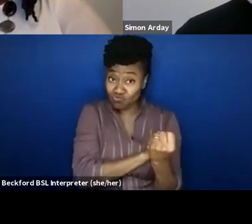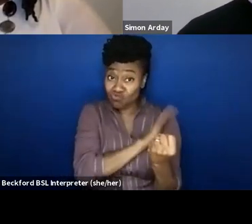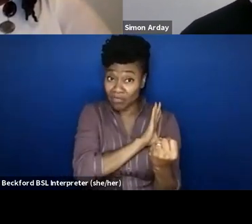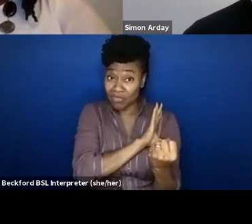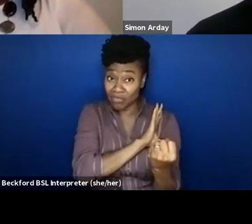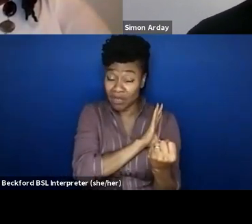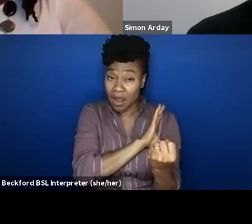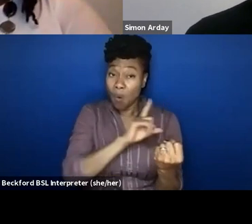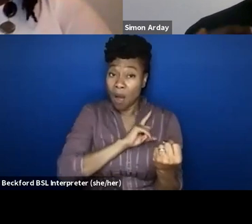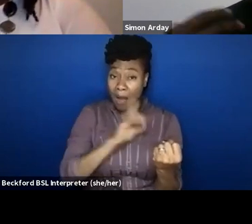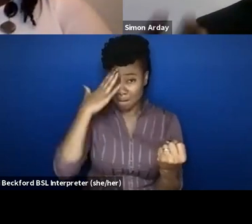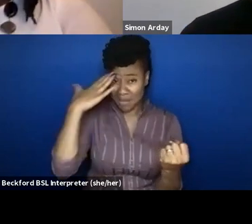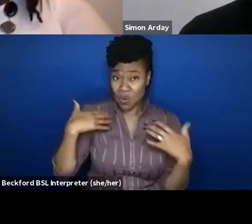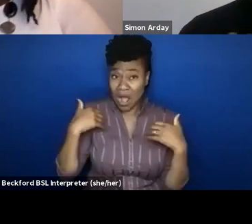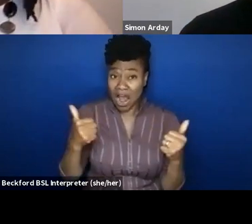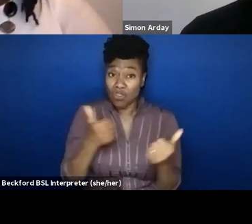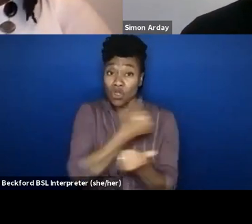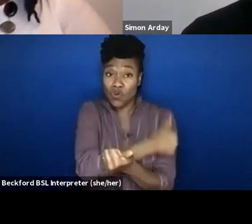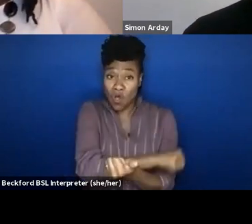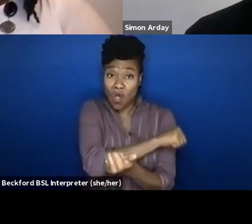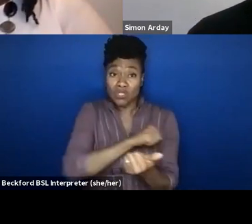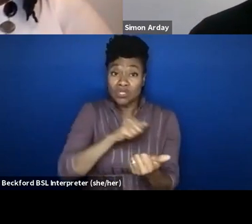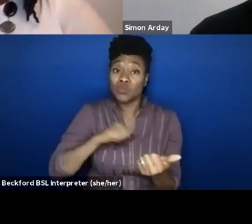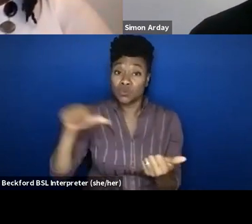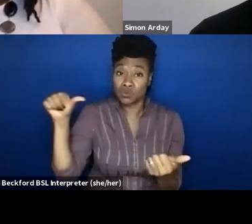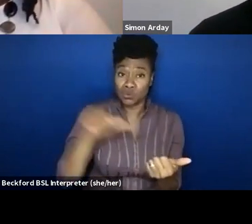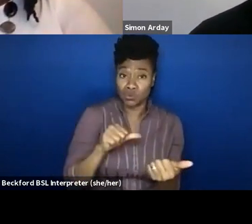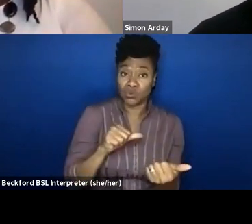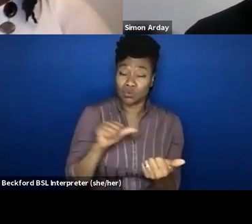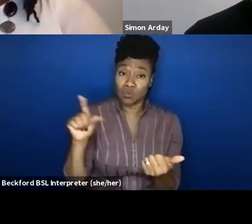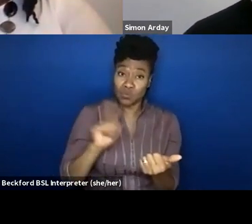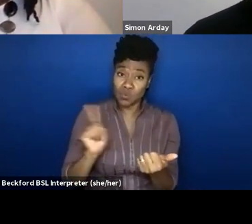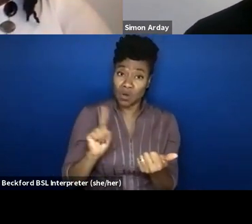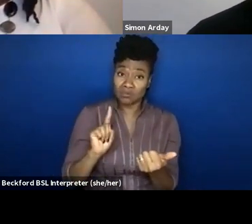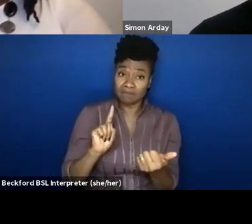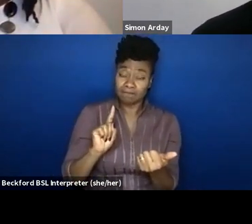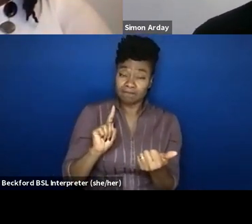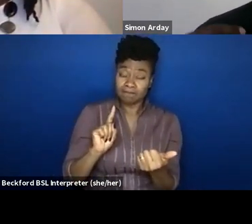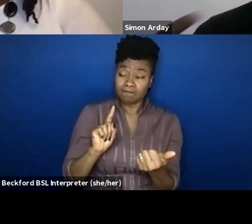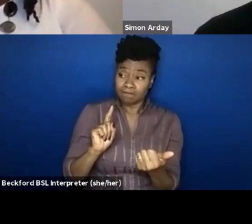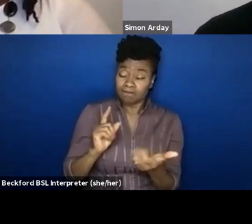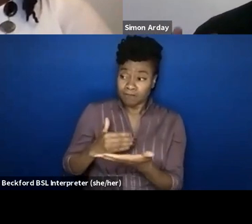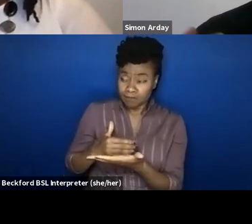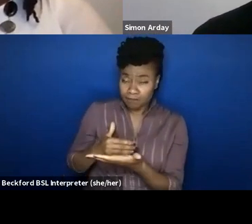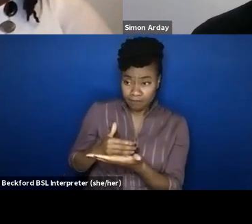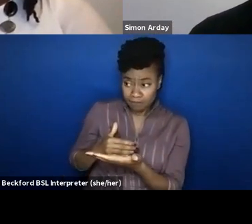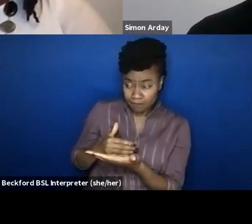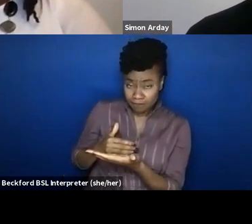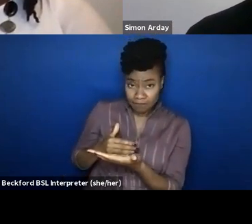I'm a bit biased, but kind of getting alongside somebody to kind of share that common space. And once you're